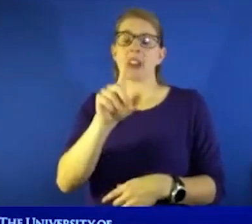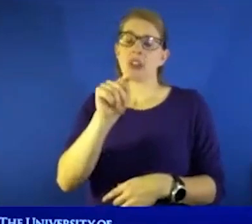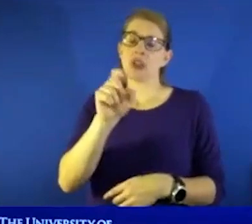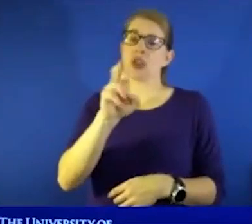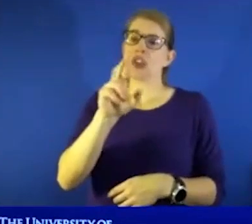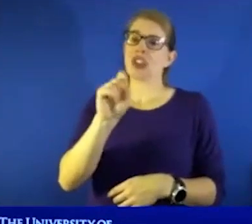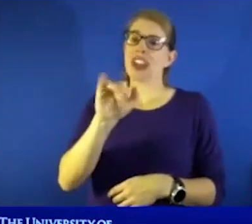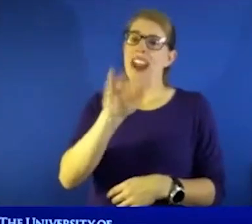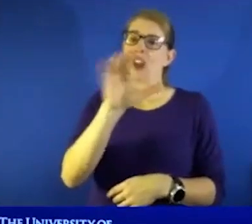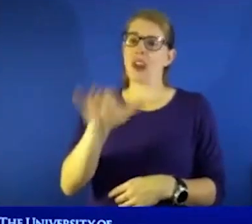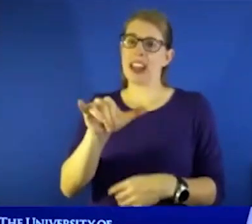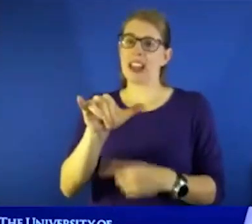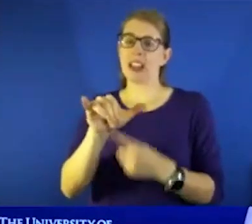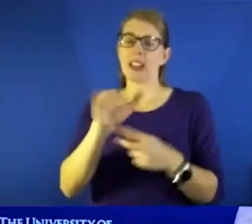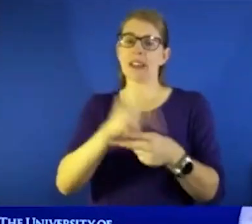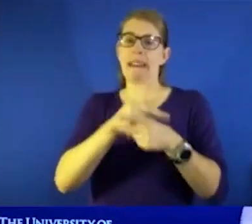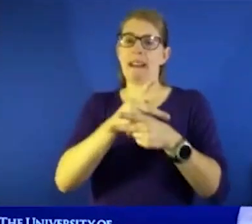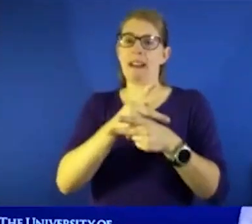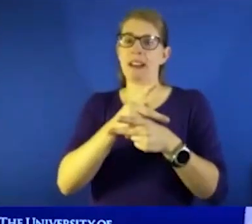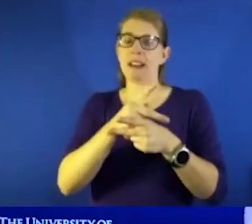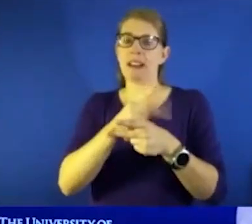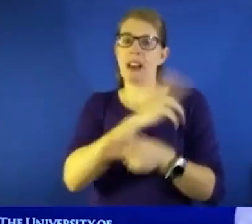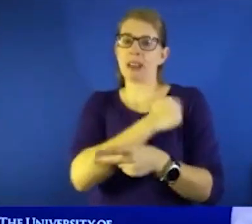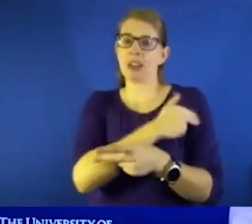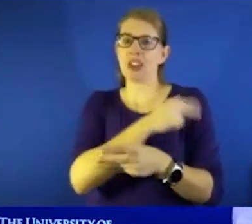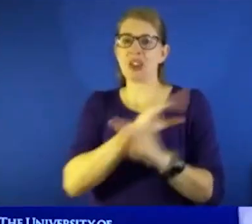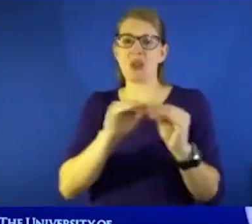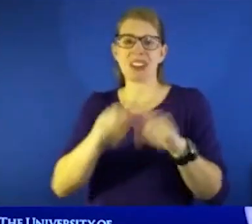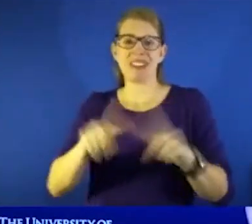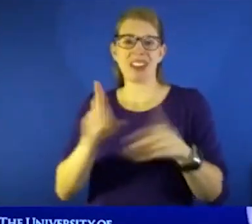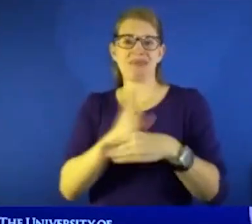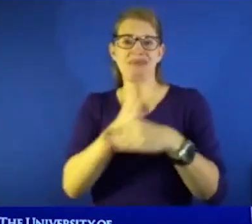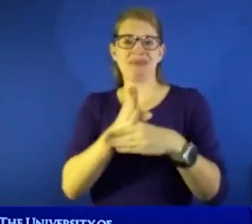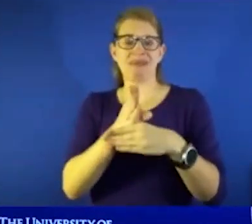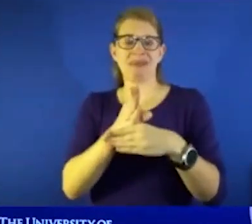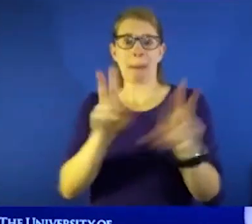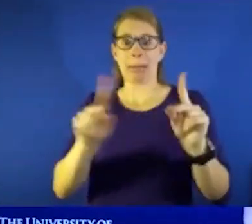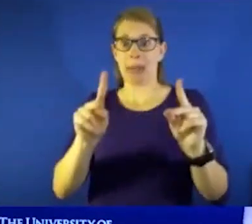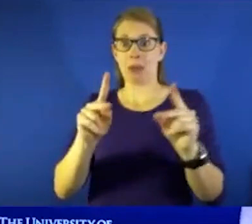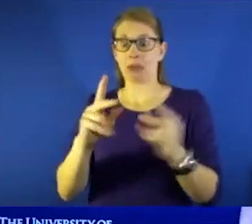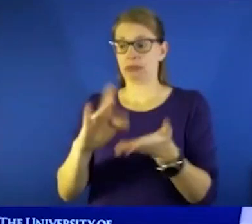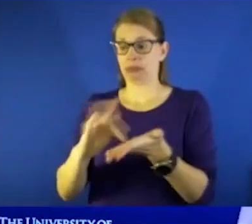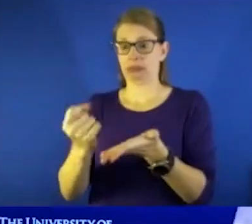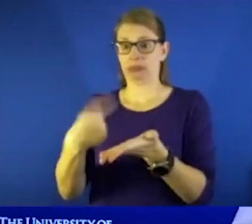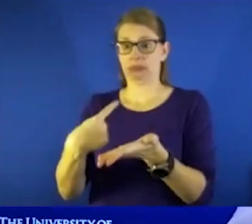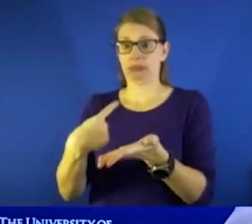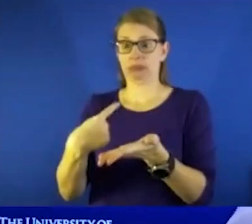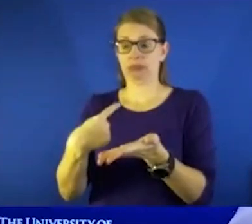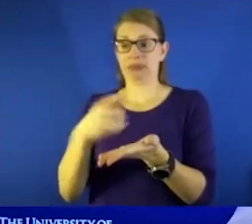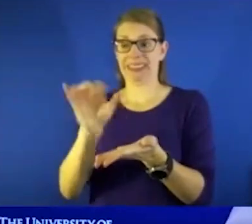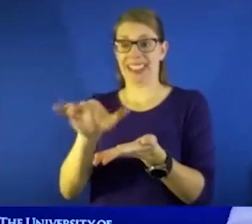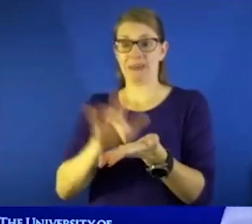of the tables there, it says there was no difference in those people that got that drug for